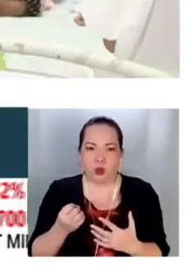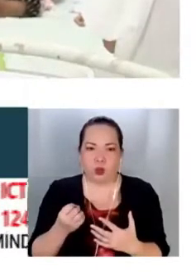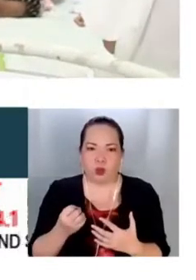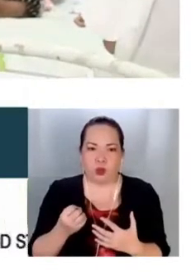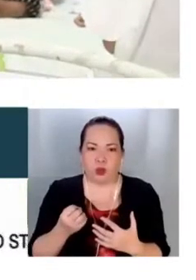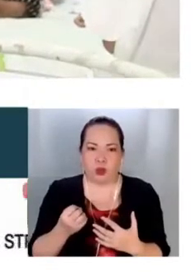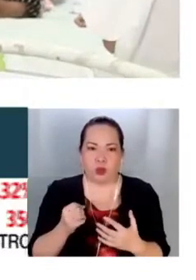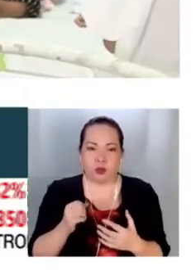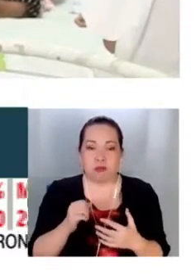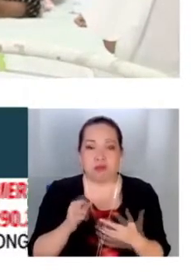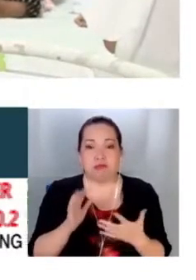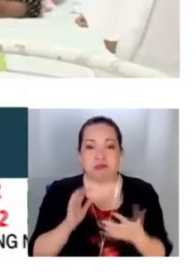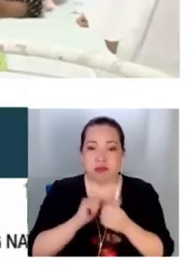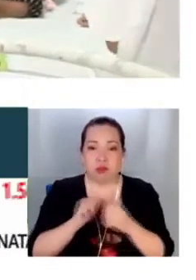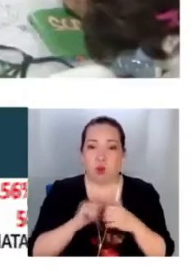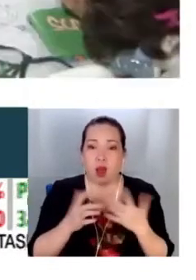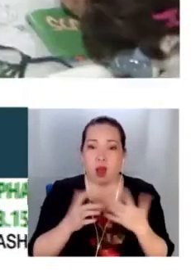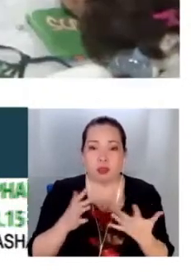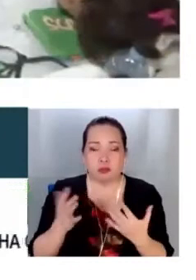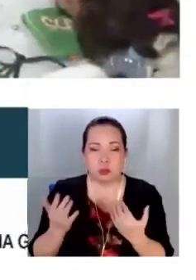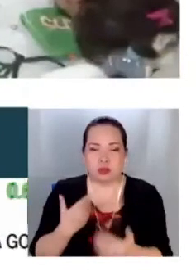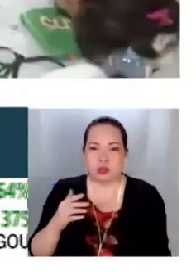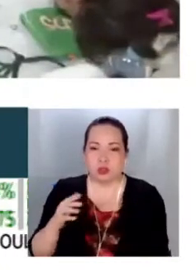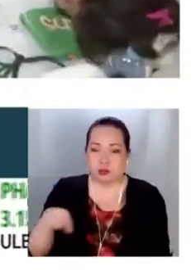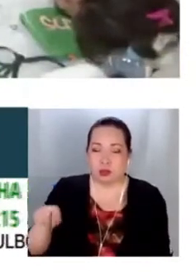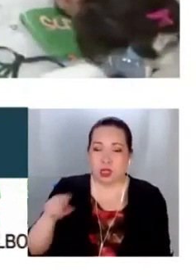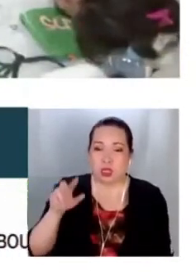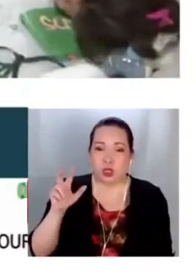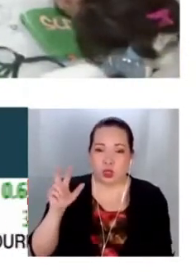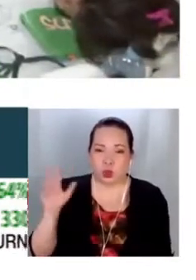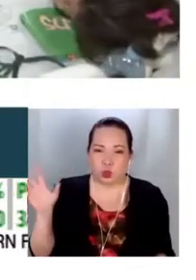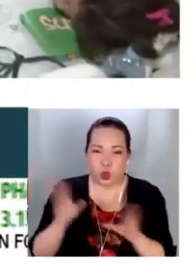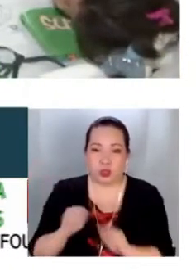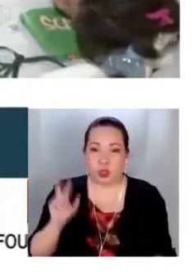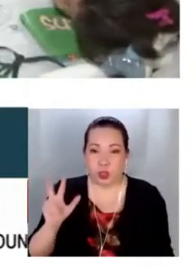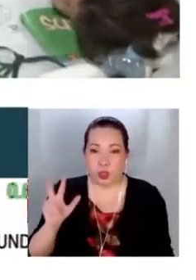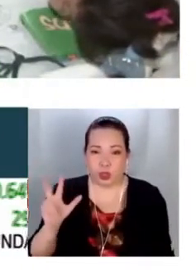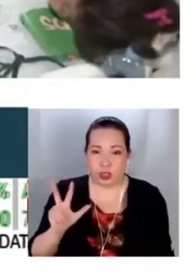they lose because many of them do not complete